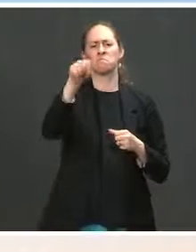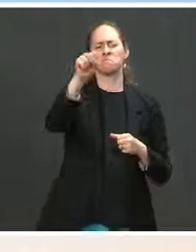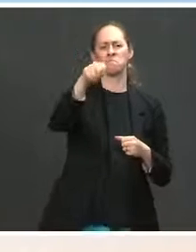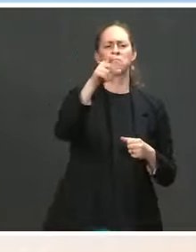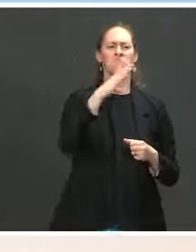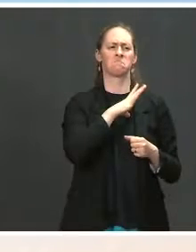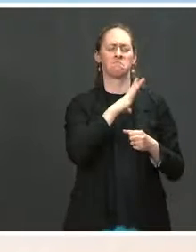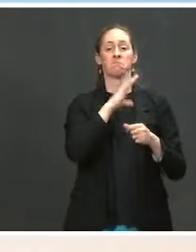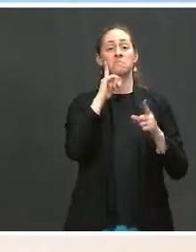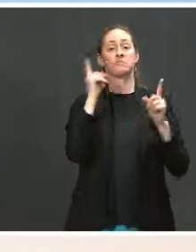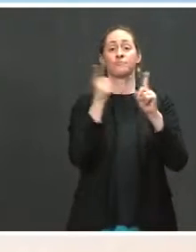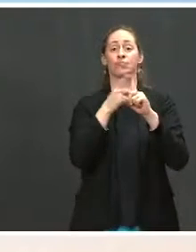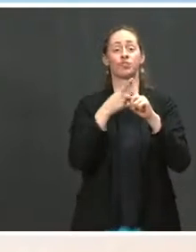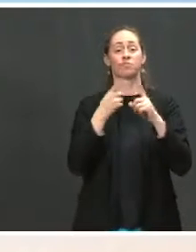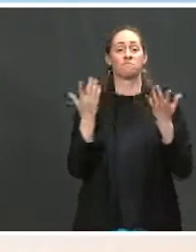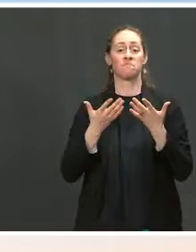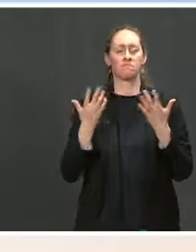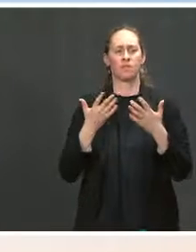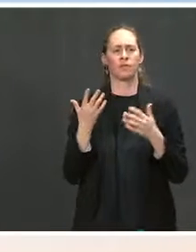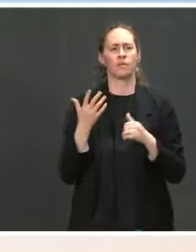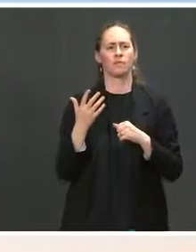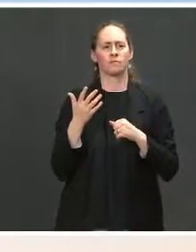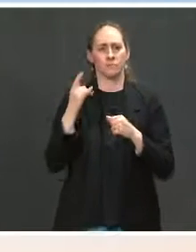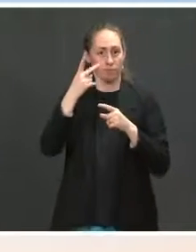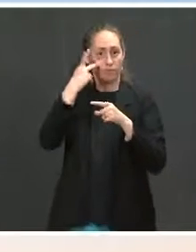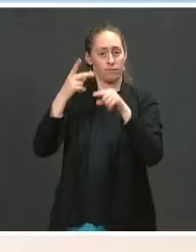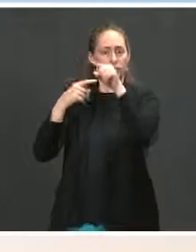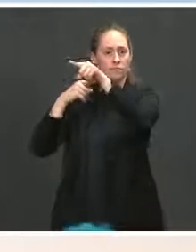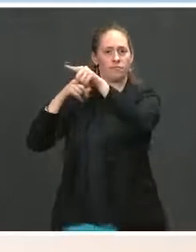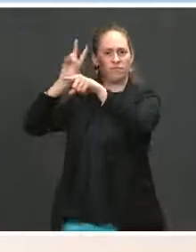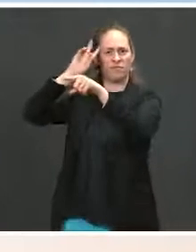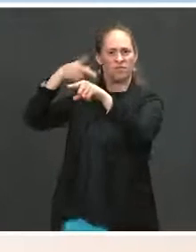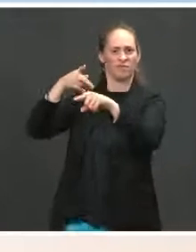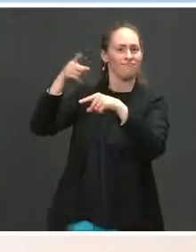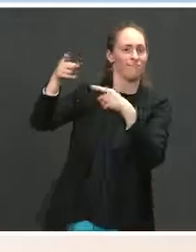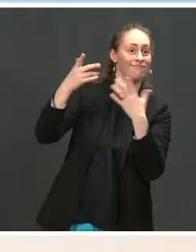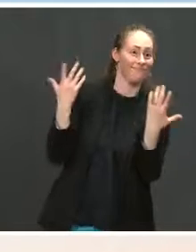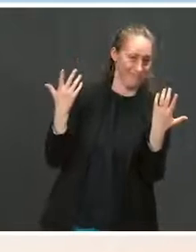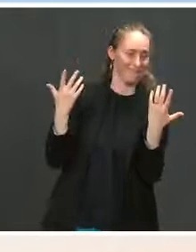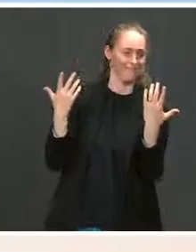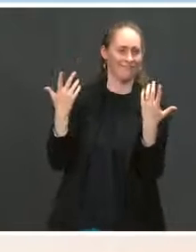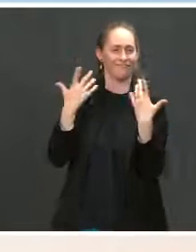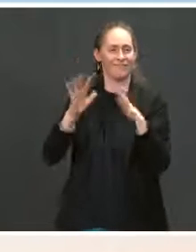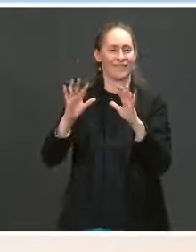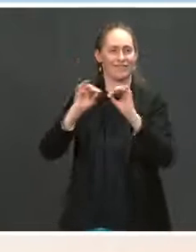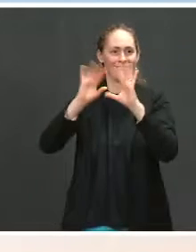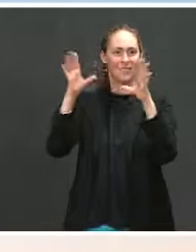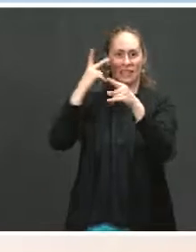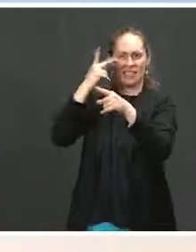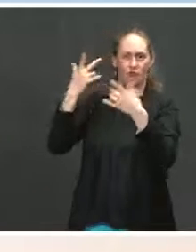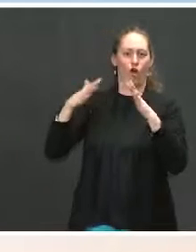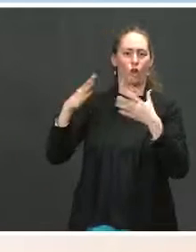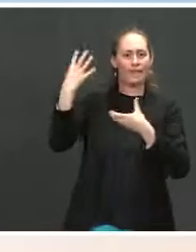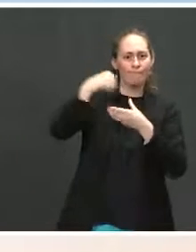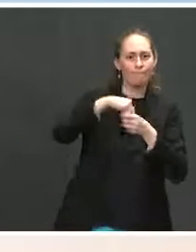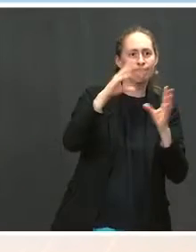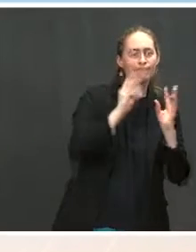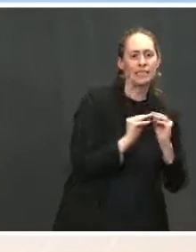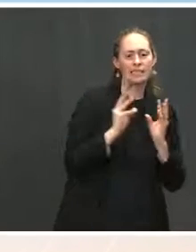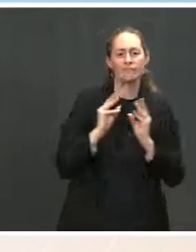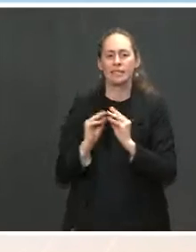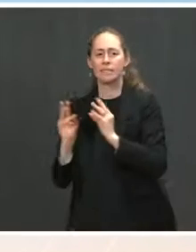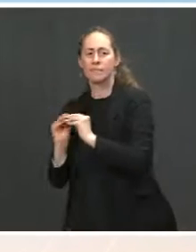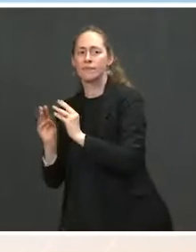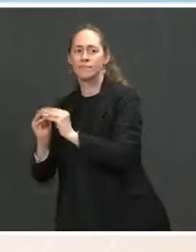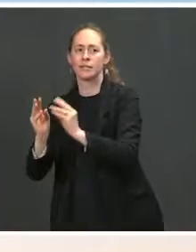seen the Vice President has obviously also had a number of internal meetings on these issues with